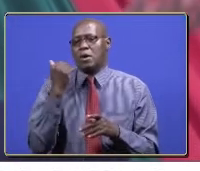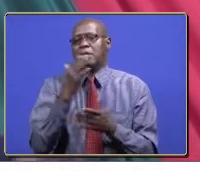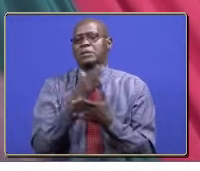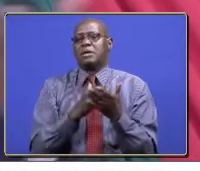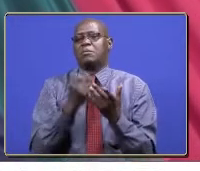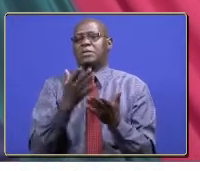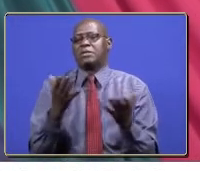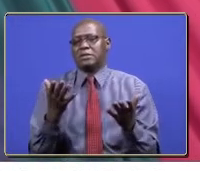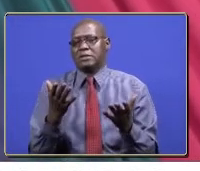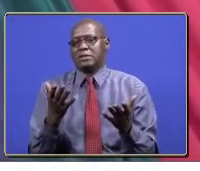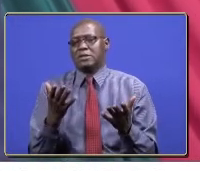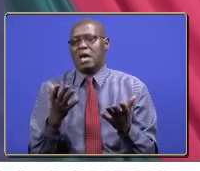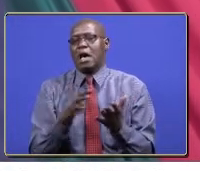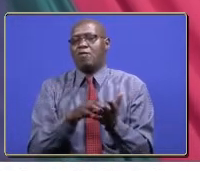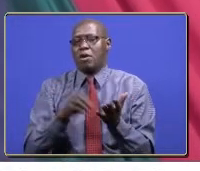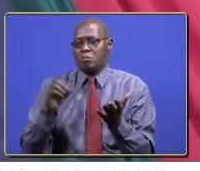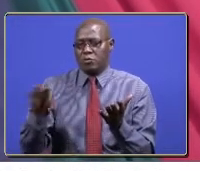days, abolished provincial administration.